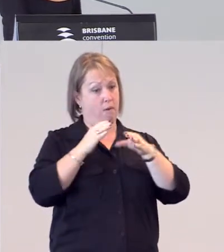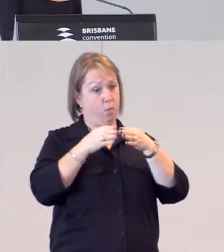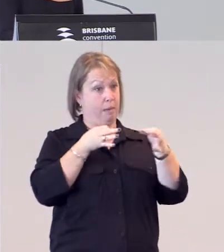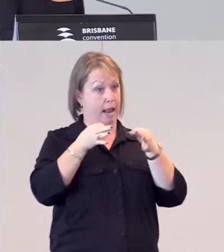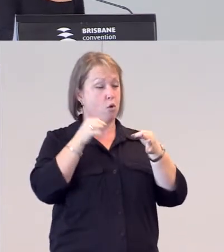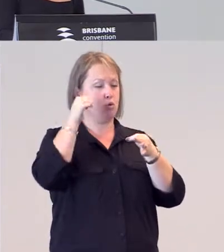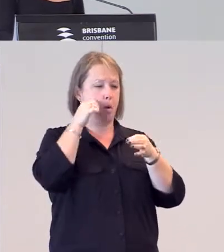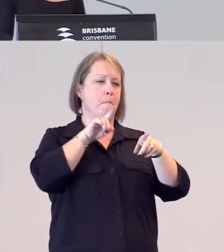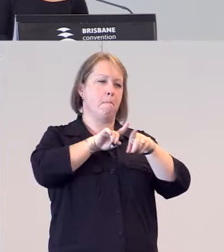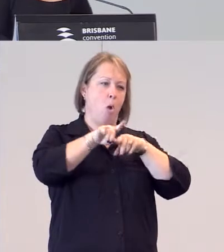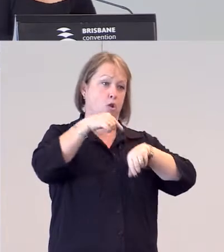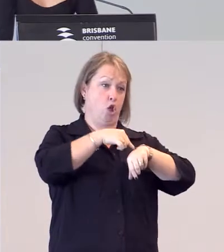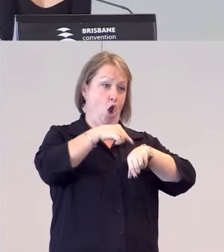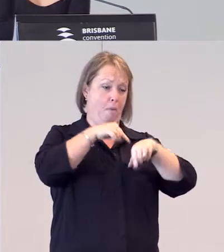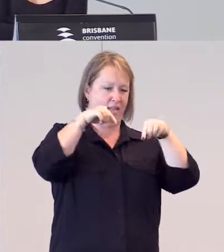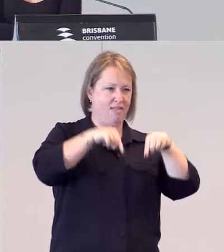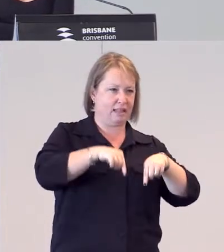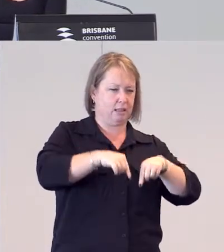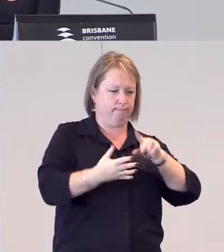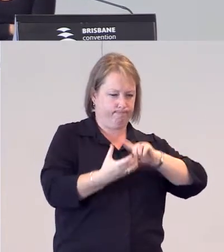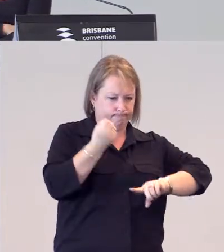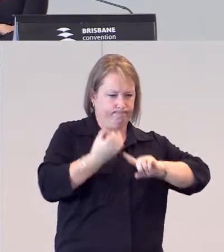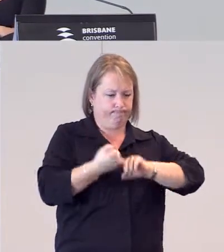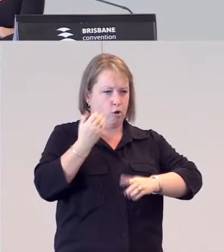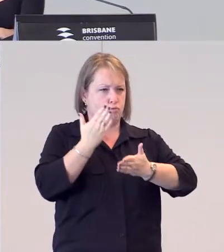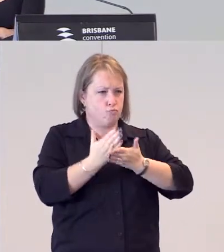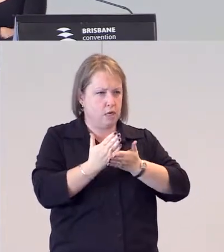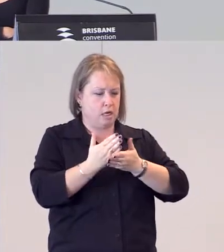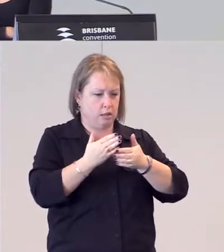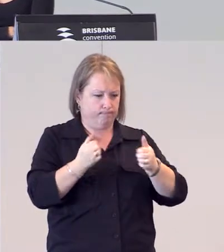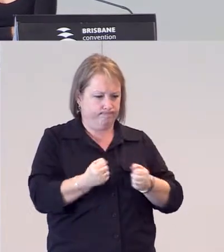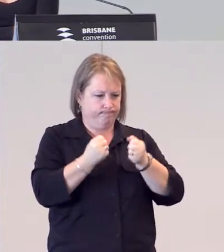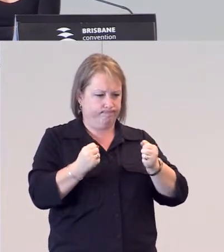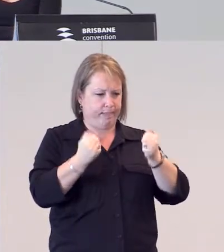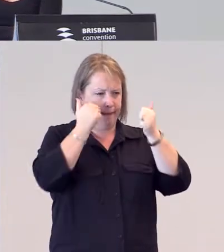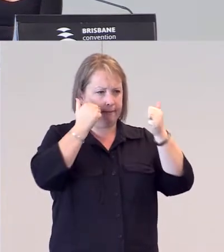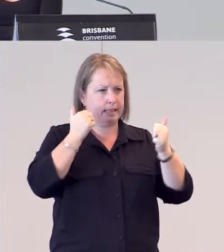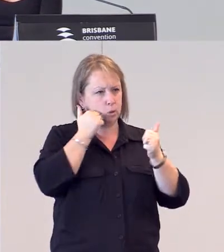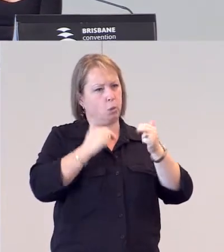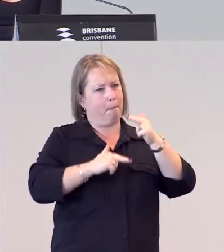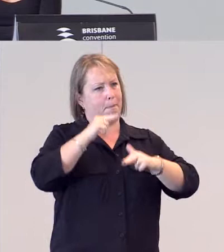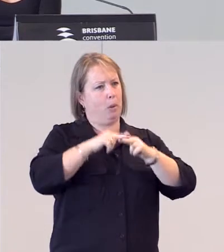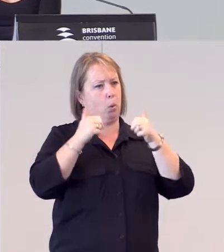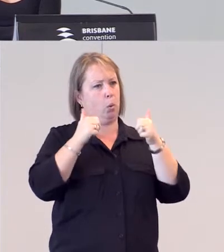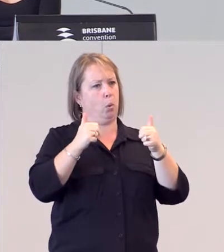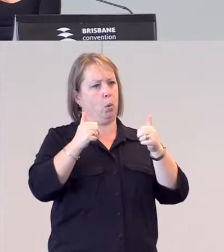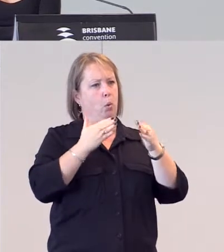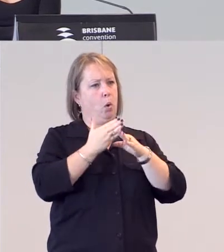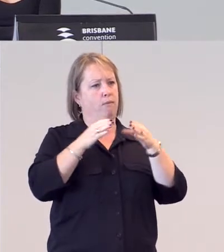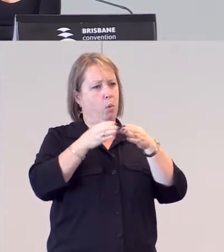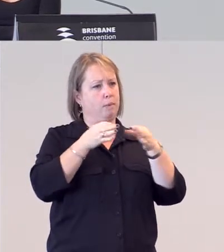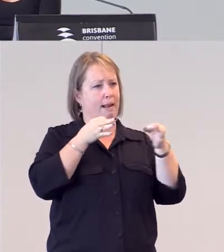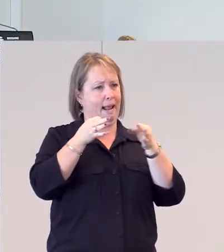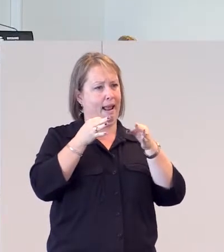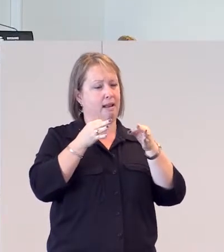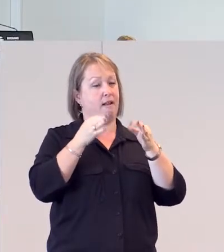your time. This is where you get the guts and the evidence to build a really strong workforce plan that's both future-focused and holistic.